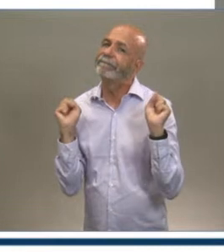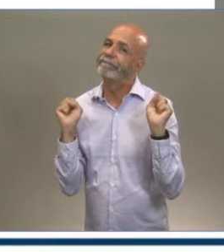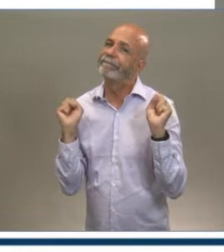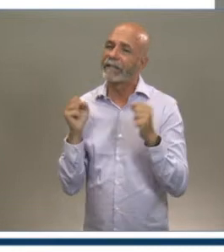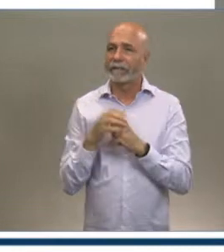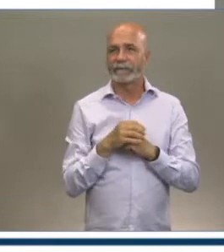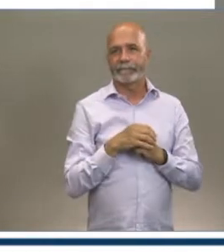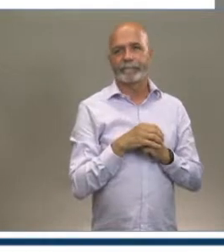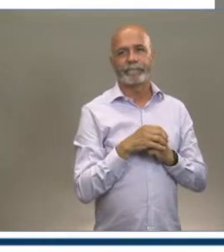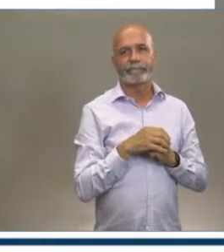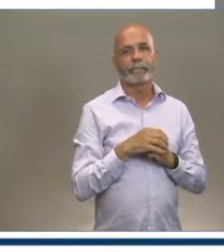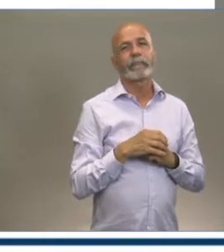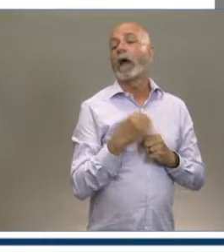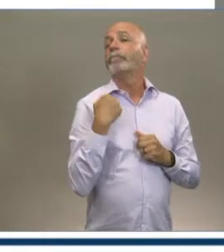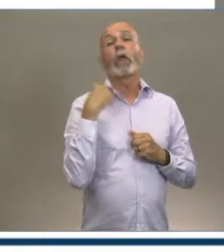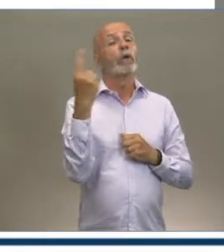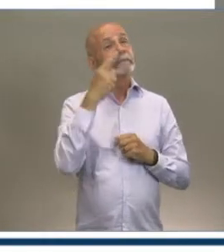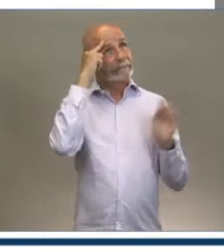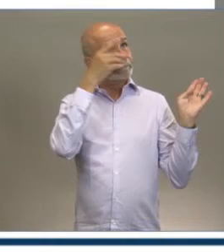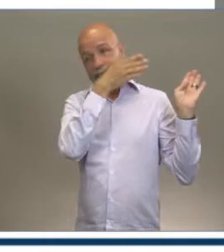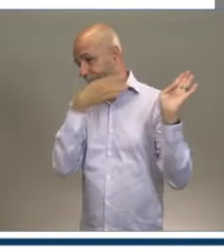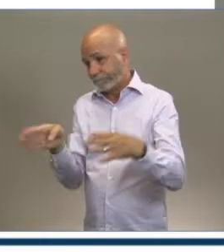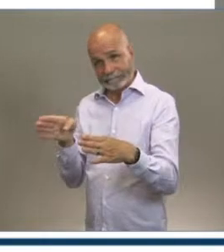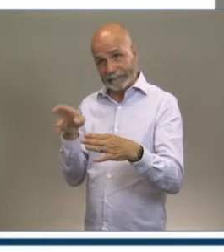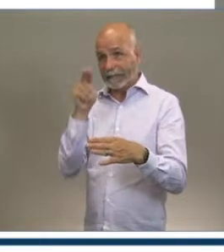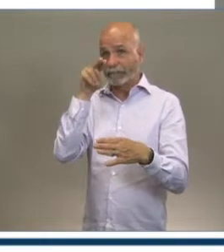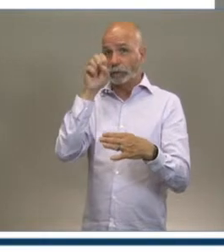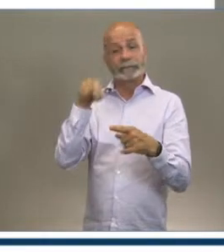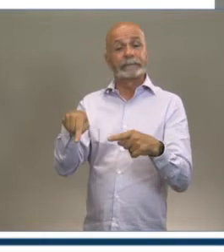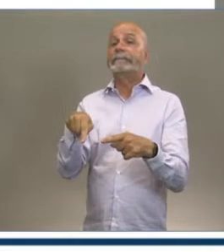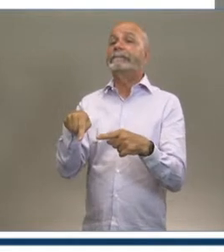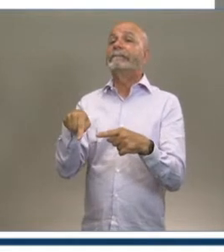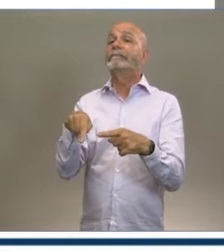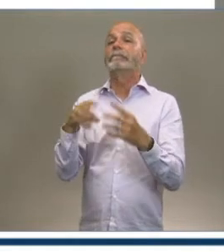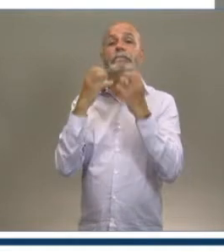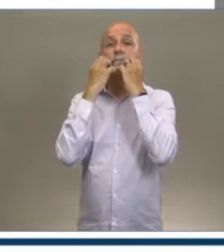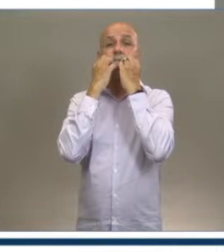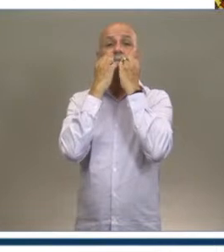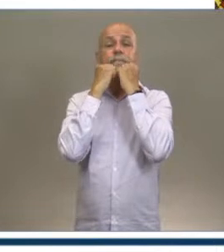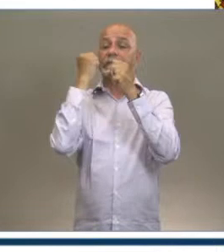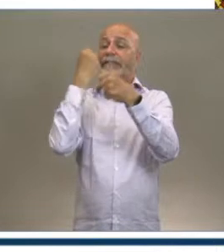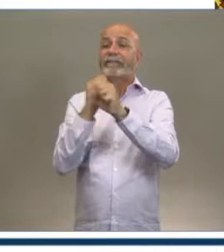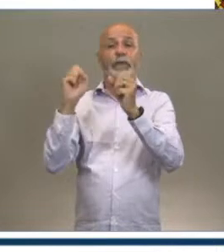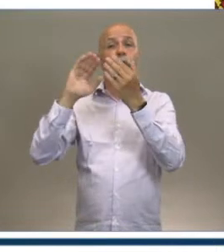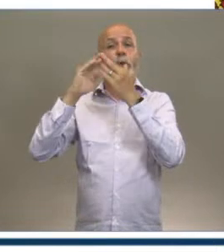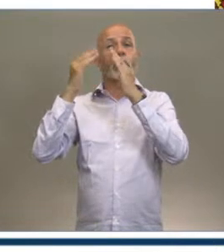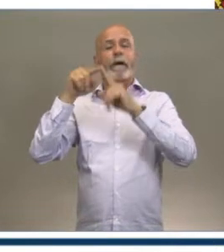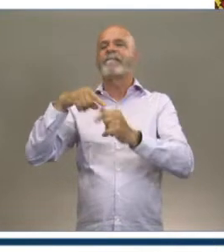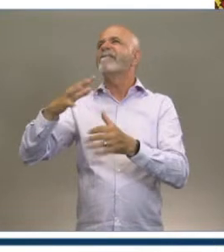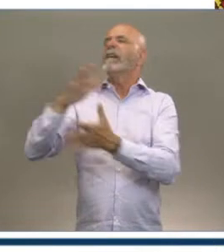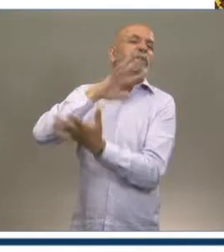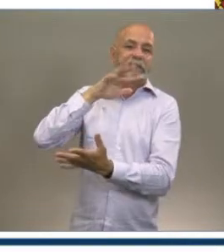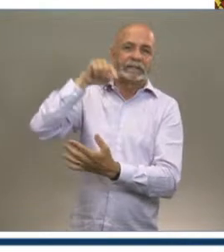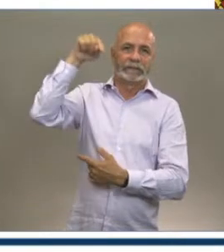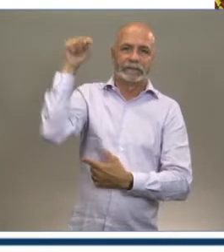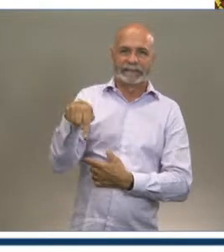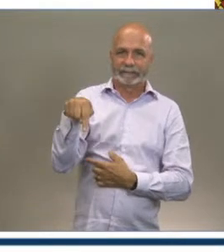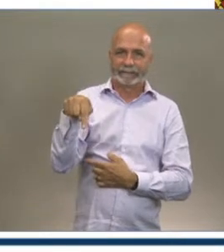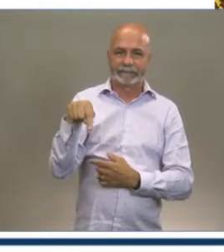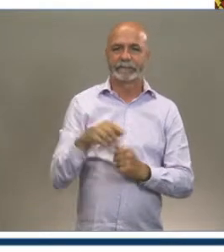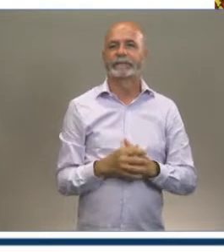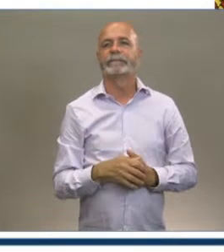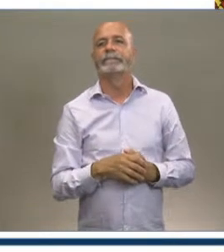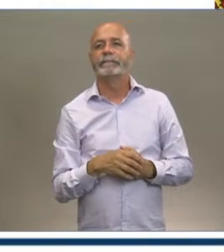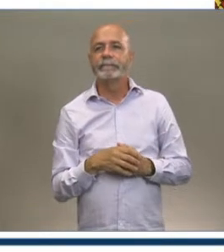will always be the focus. What do we need to do to keep Nova Scotia safe? Moving on, we'll go to CTV's Natasha Pace. Go